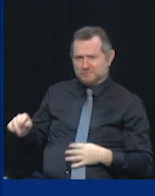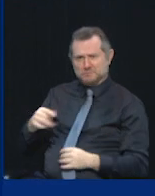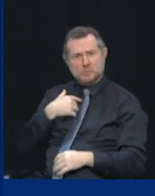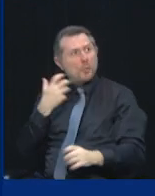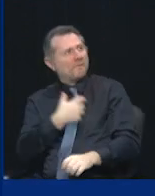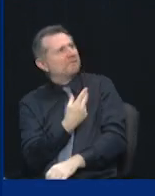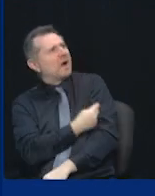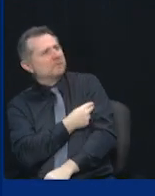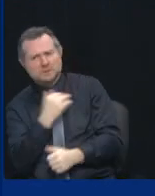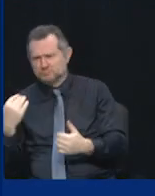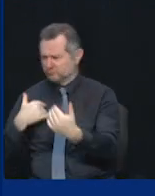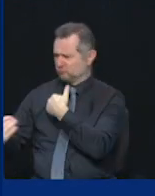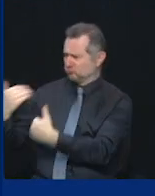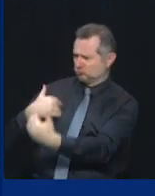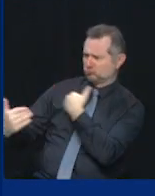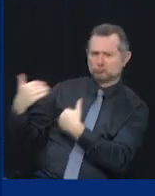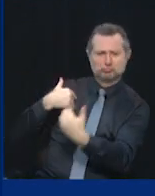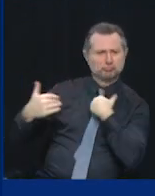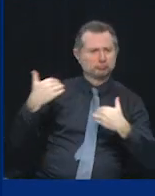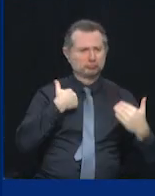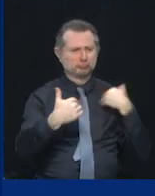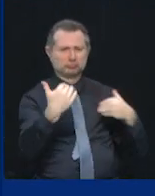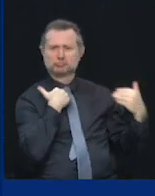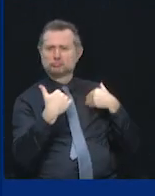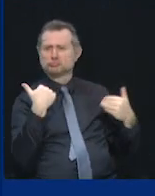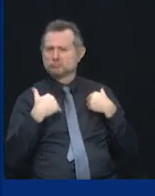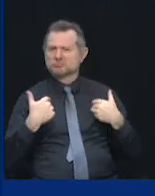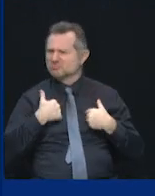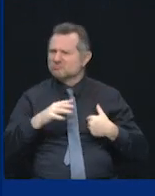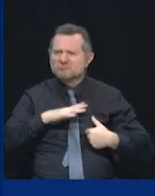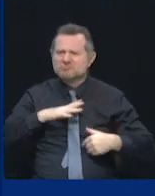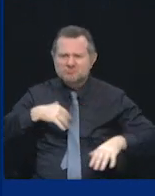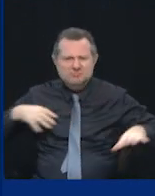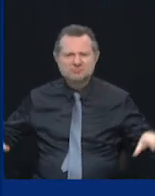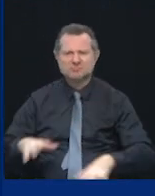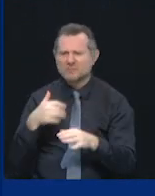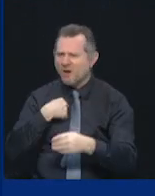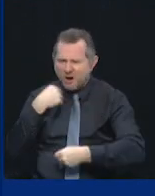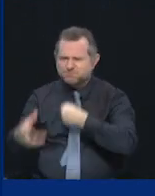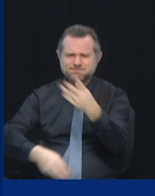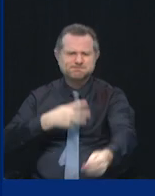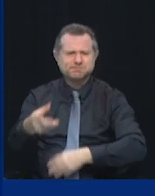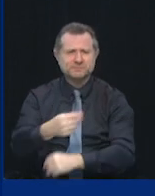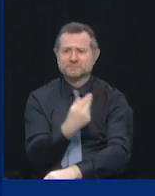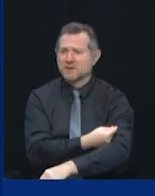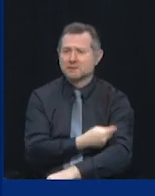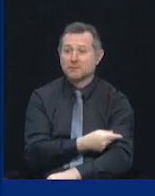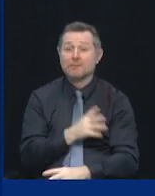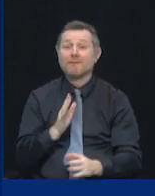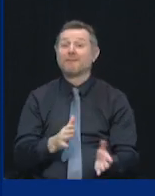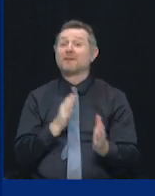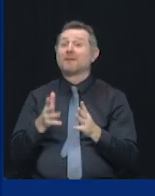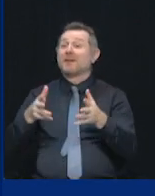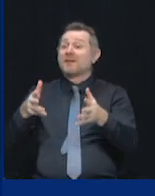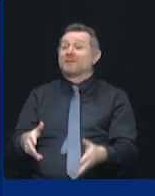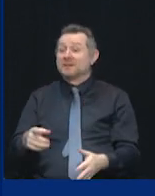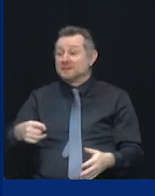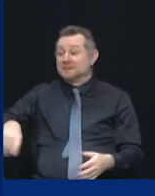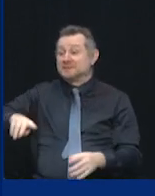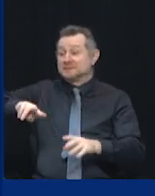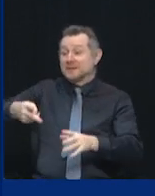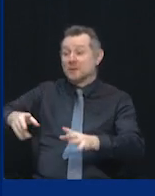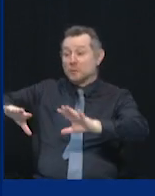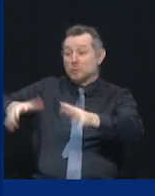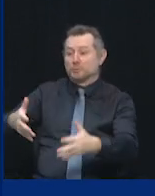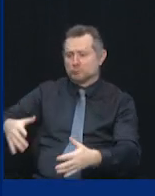get a vaccine, I want to get a vaccine. So you had a hyper anxious population to begin with. Then you had a second-tier